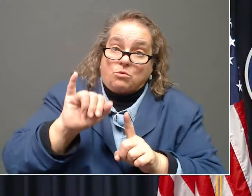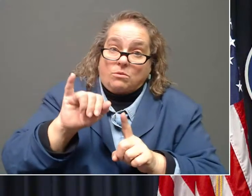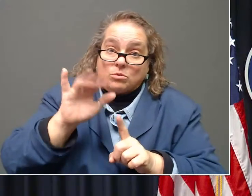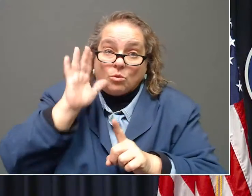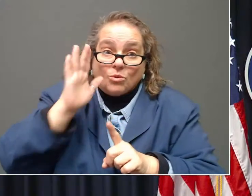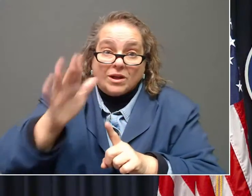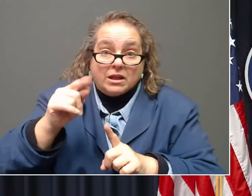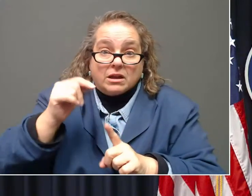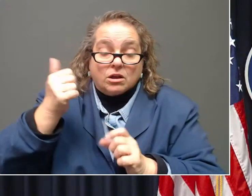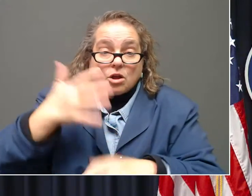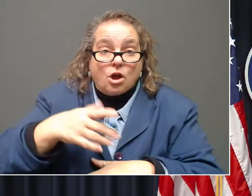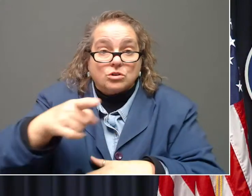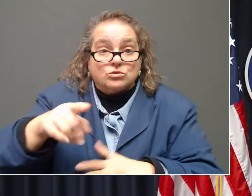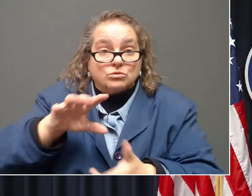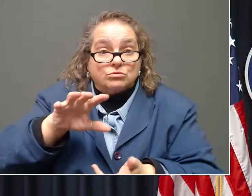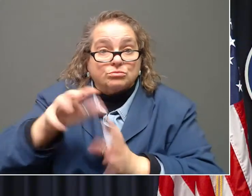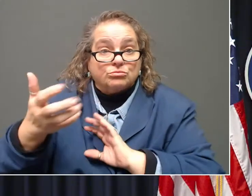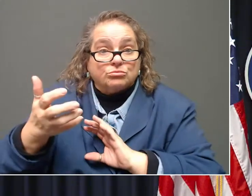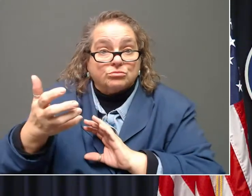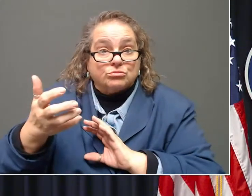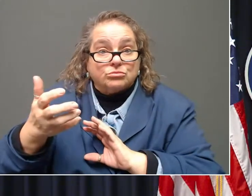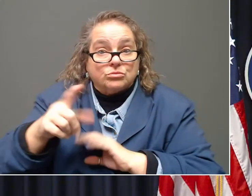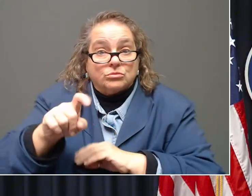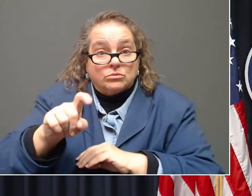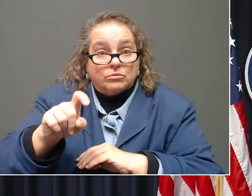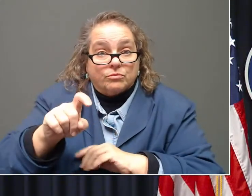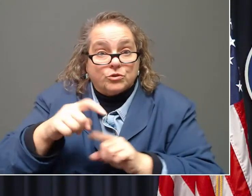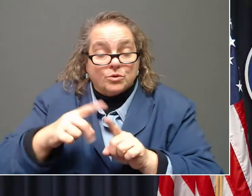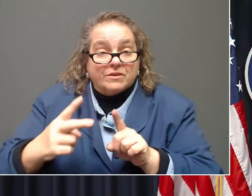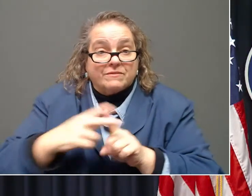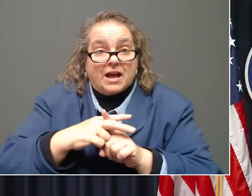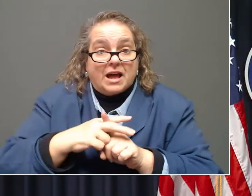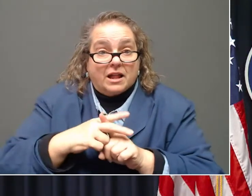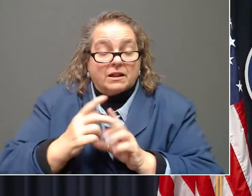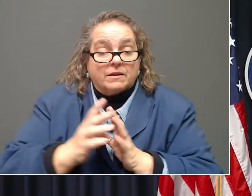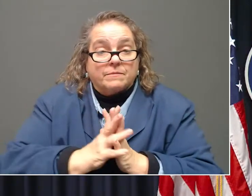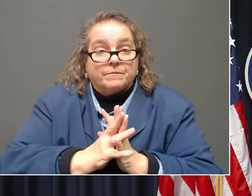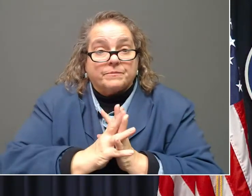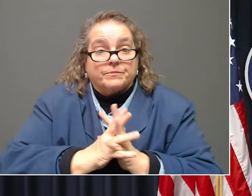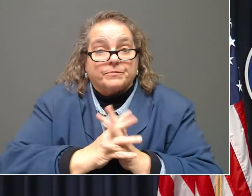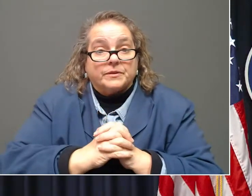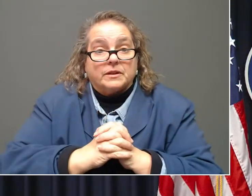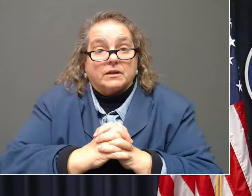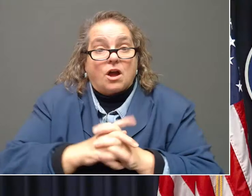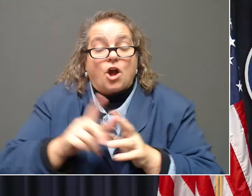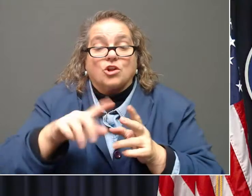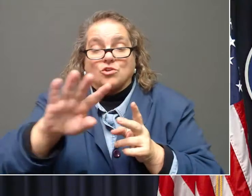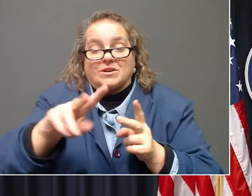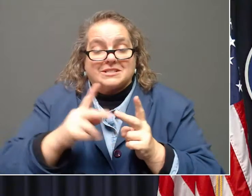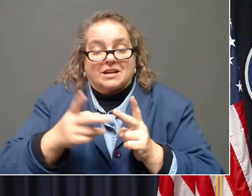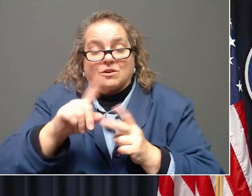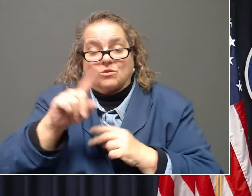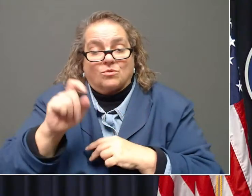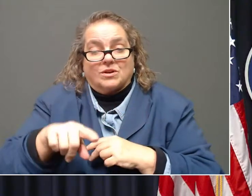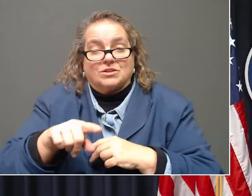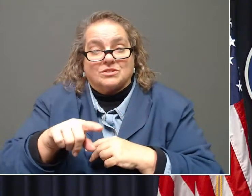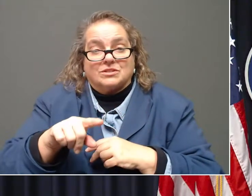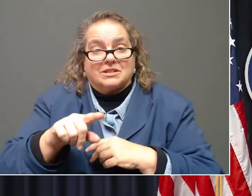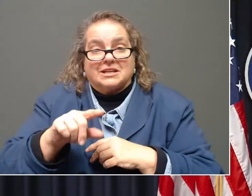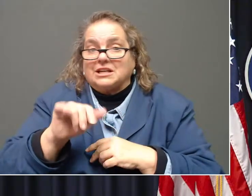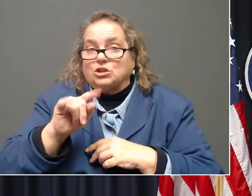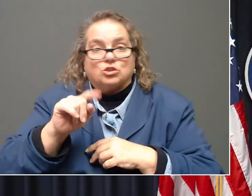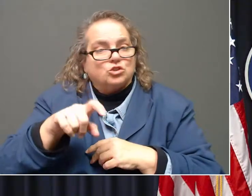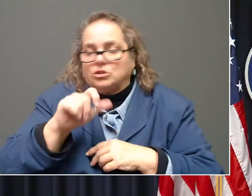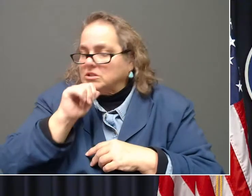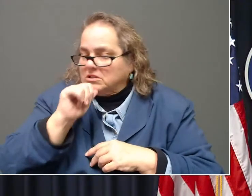Now, I believe there was a minor outbreak at the jail, but is there another outbreak or something that's causing the numbers to spike so much here in Franklin